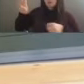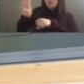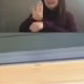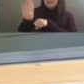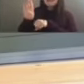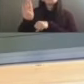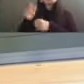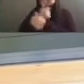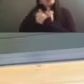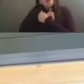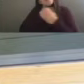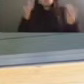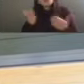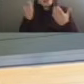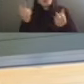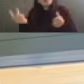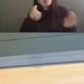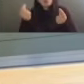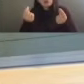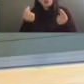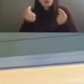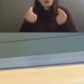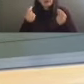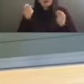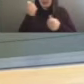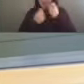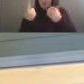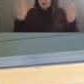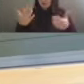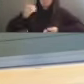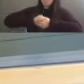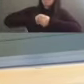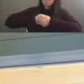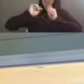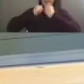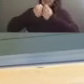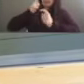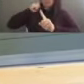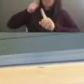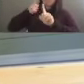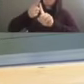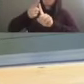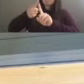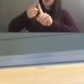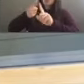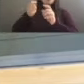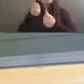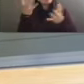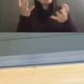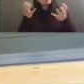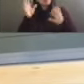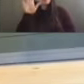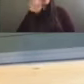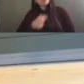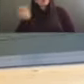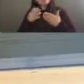love being here. We love what we do and everyone here works as a team and we're here to help make everyone's travels as easy as possible. Well, thank you